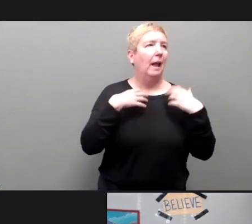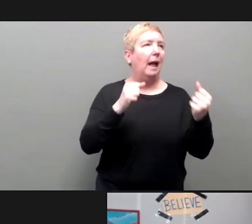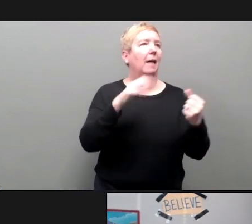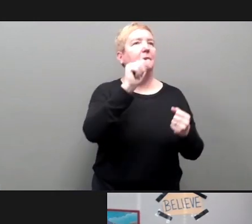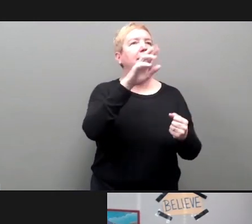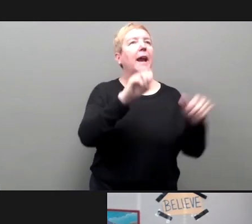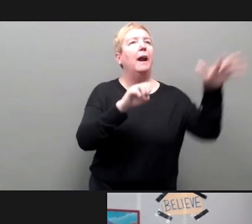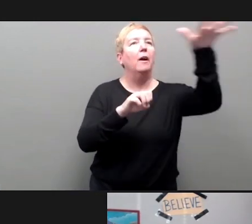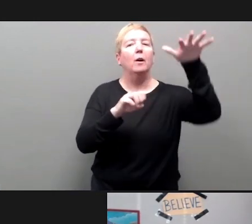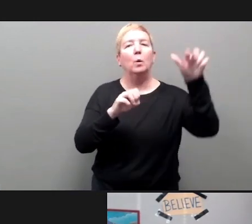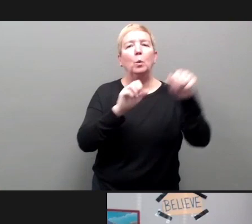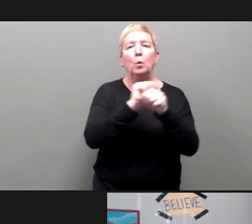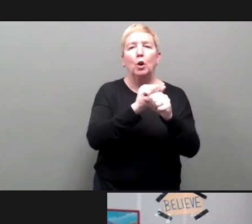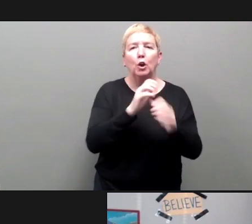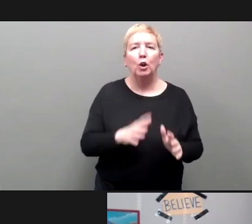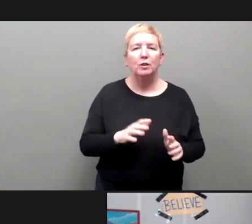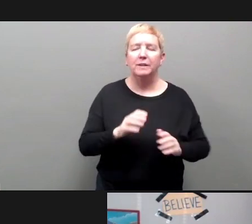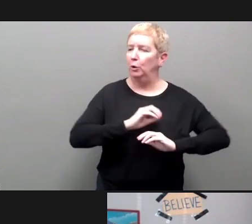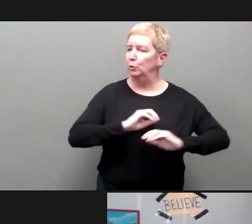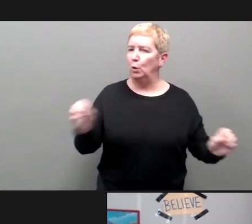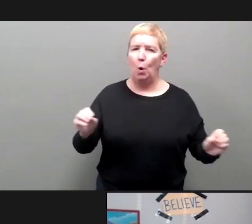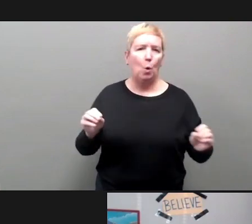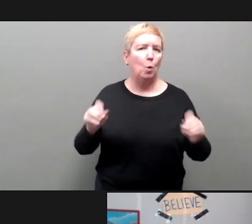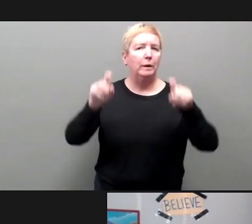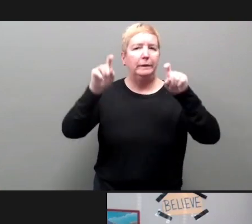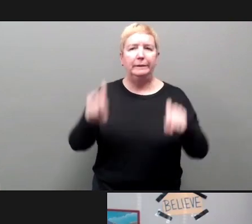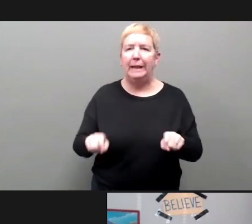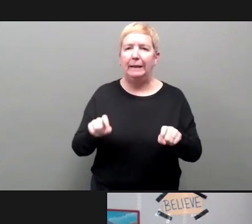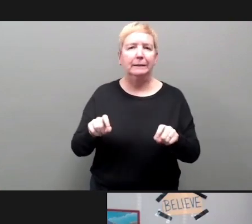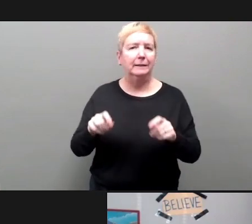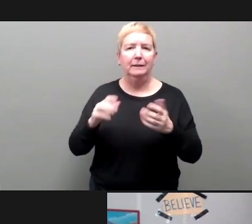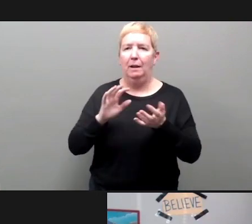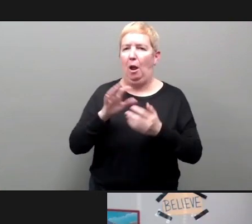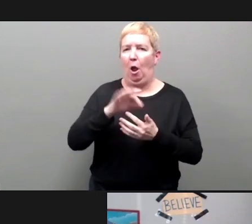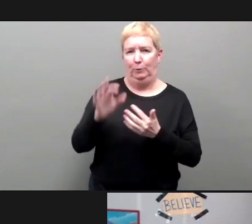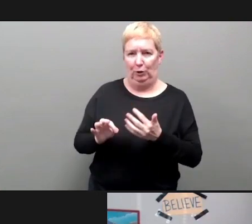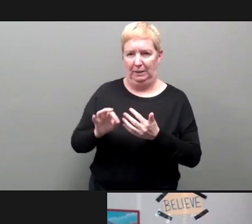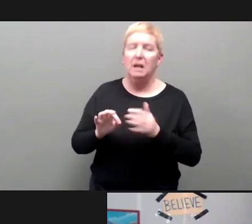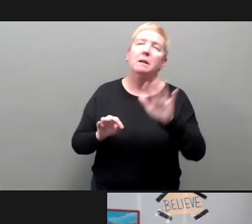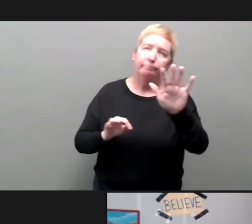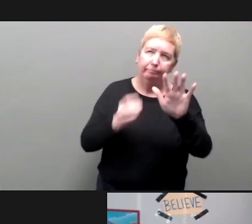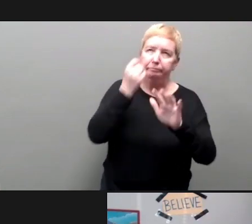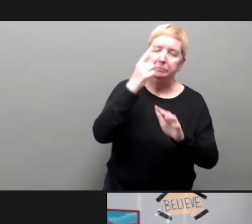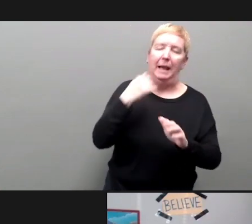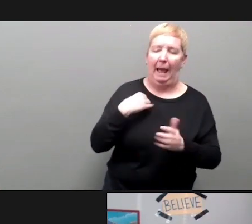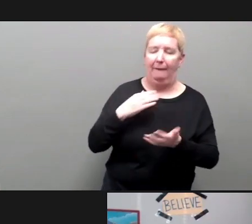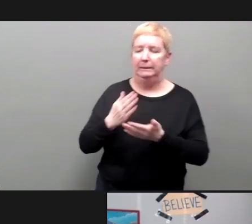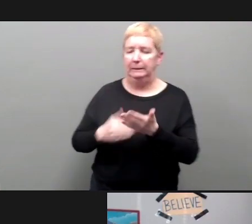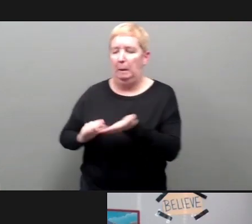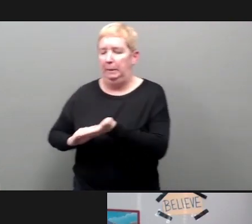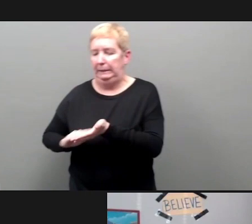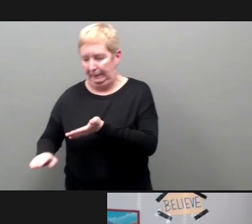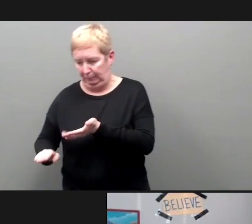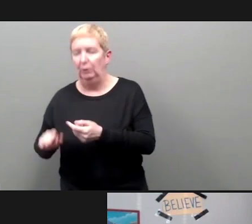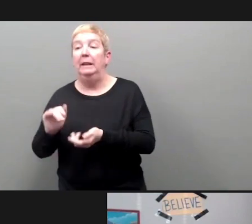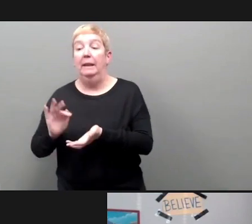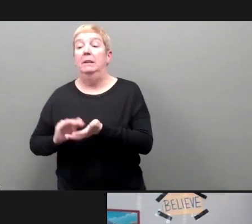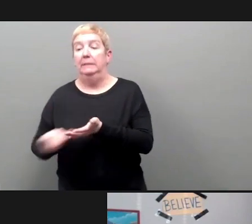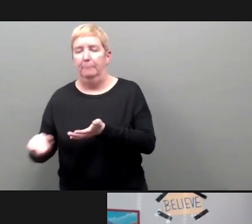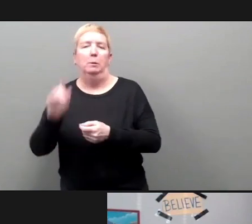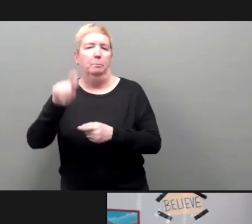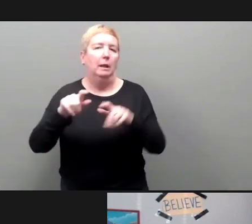isn't like a test out option. Although if you get an exemption, then you have to test. But like